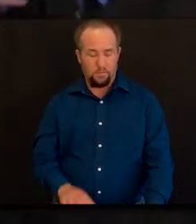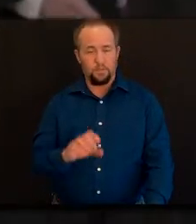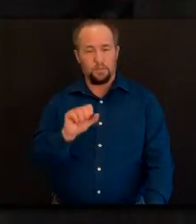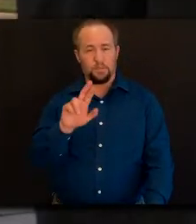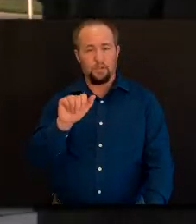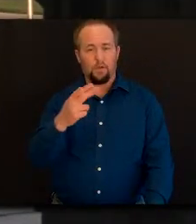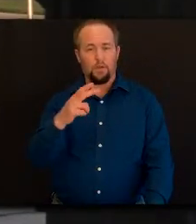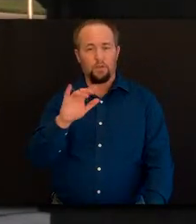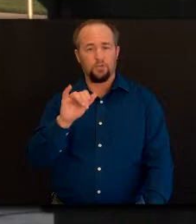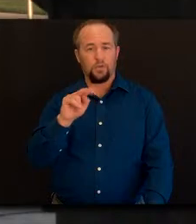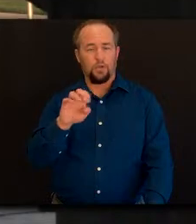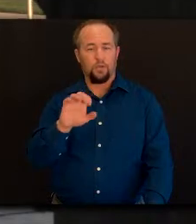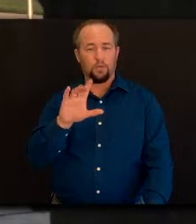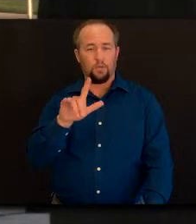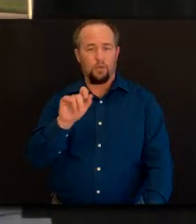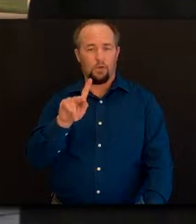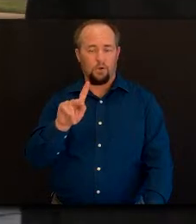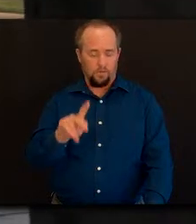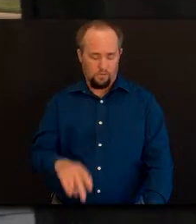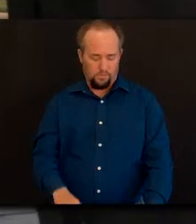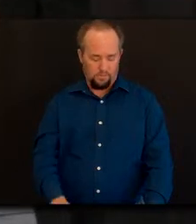Sarah Jane Clark.